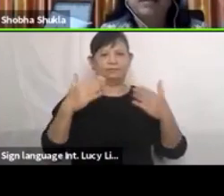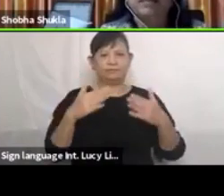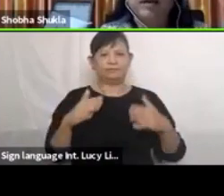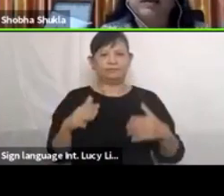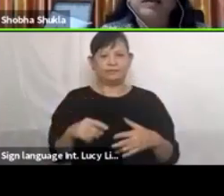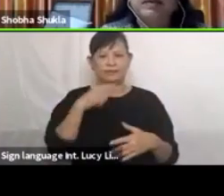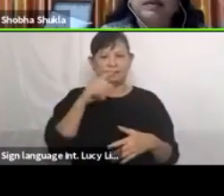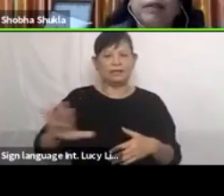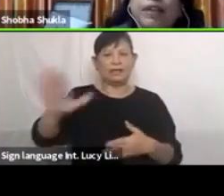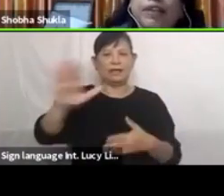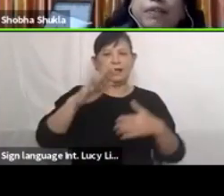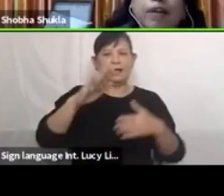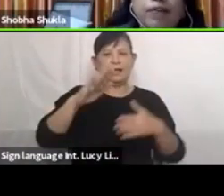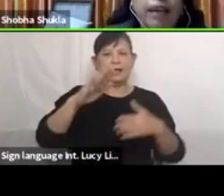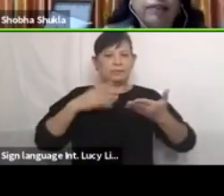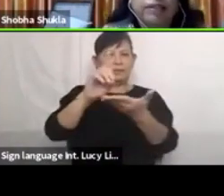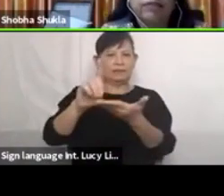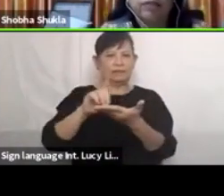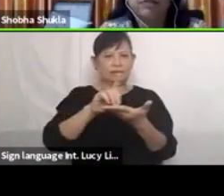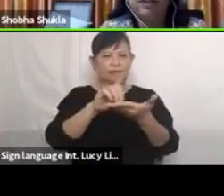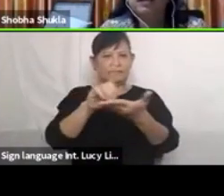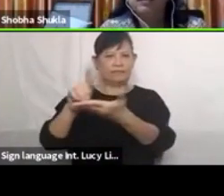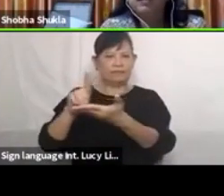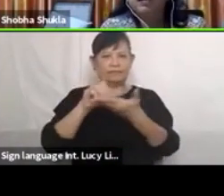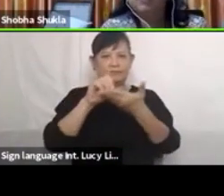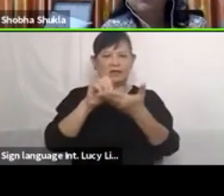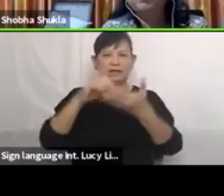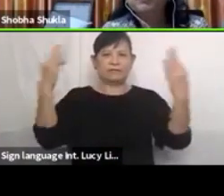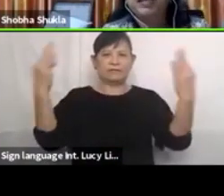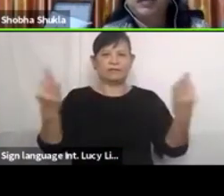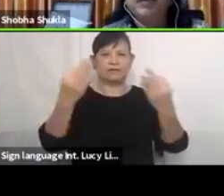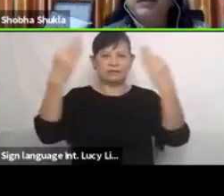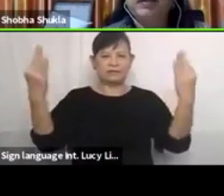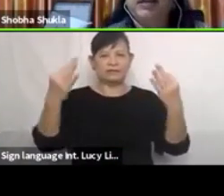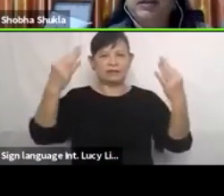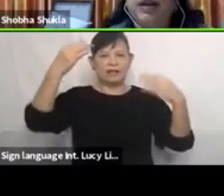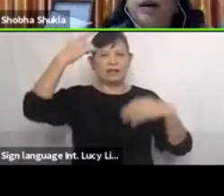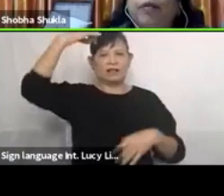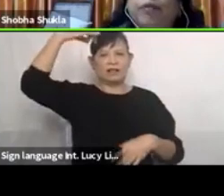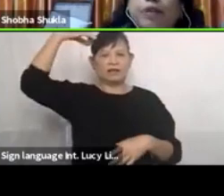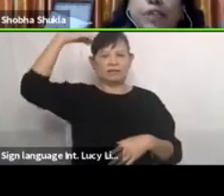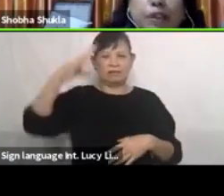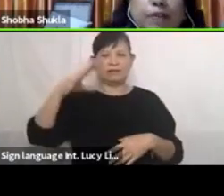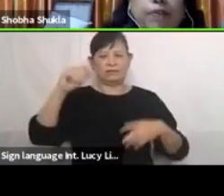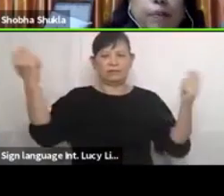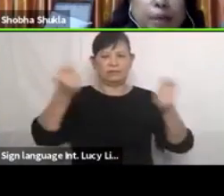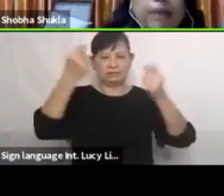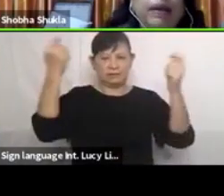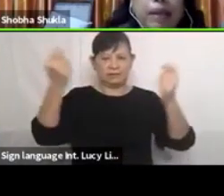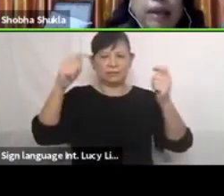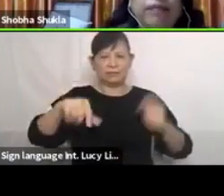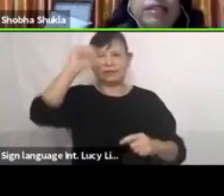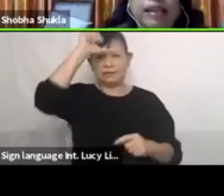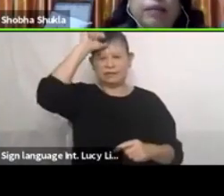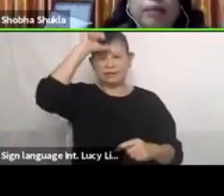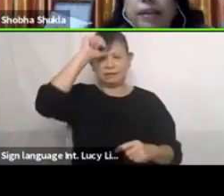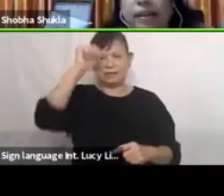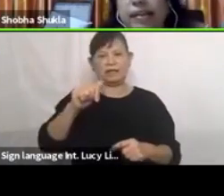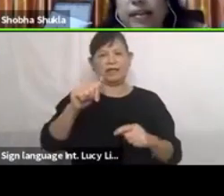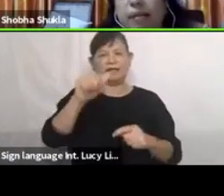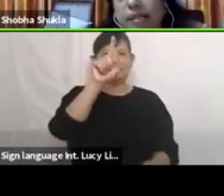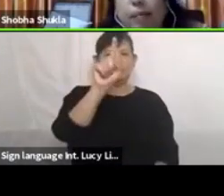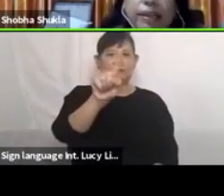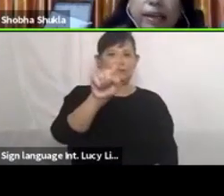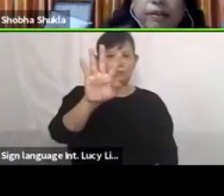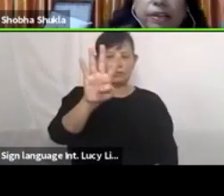happy Diwali, the festival of lights, which we are going to celebrate in India on 14th of November, and which is celebrated